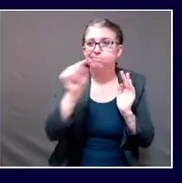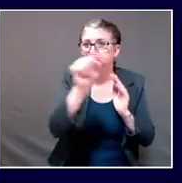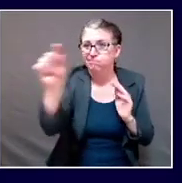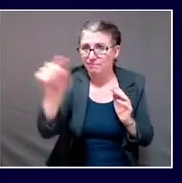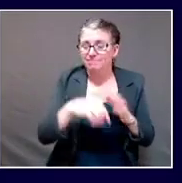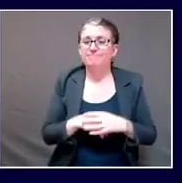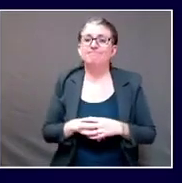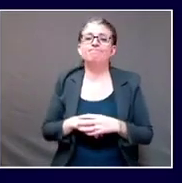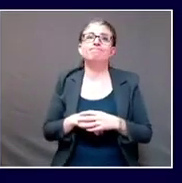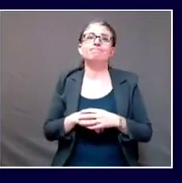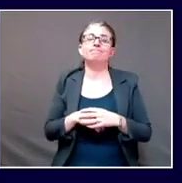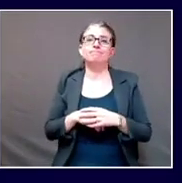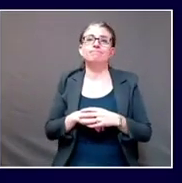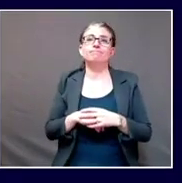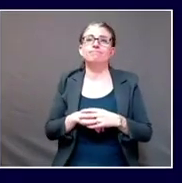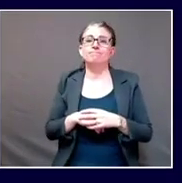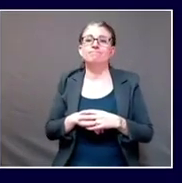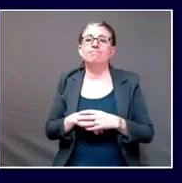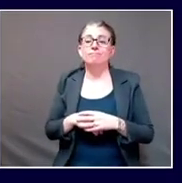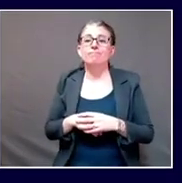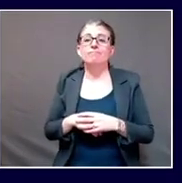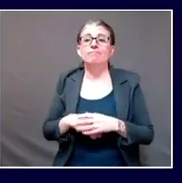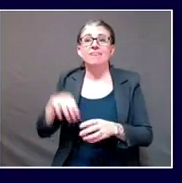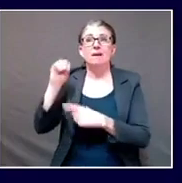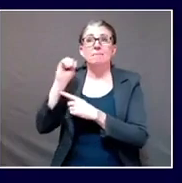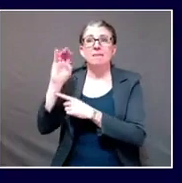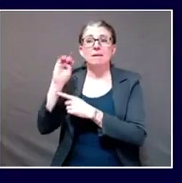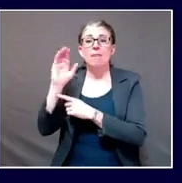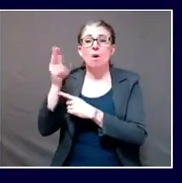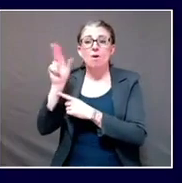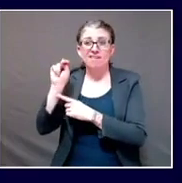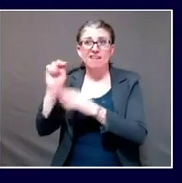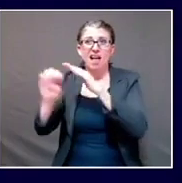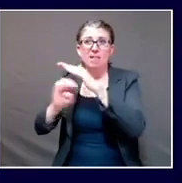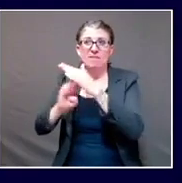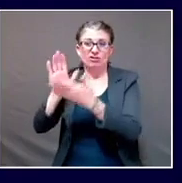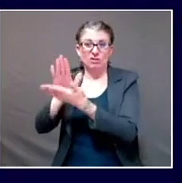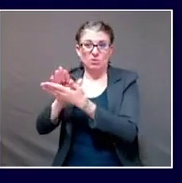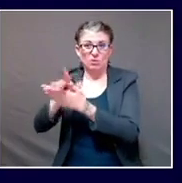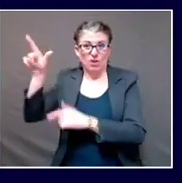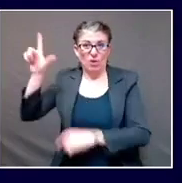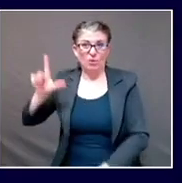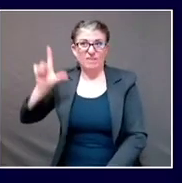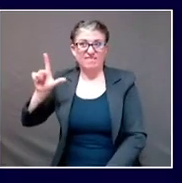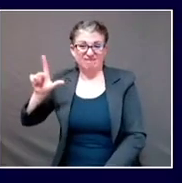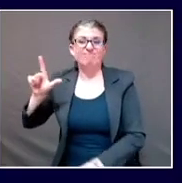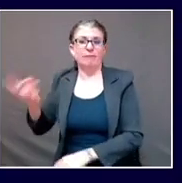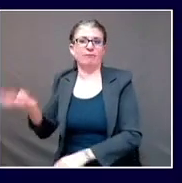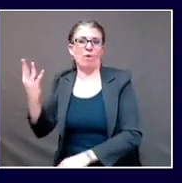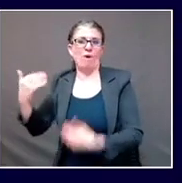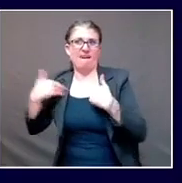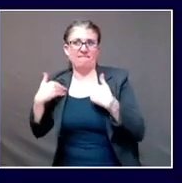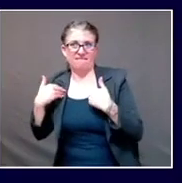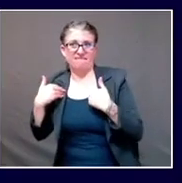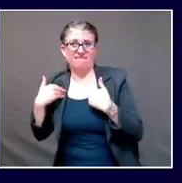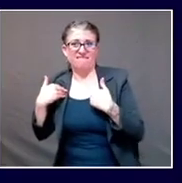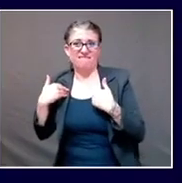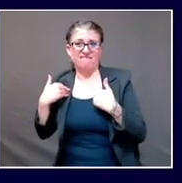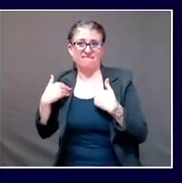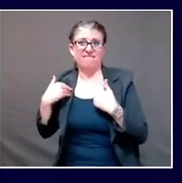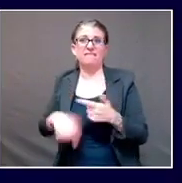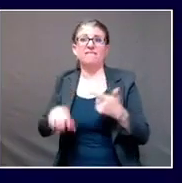One at the McMahon Elementary School in Lewiston, where we are aware of four cases. Another at the